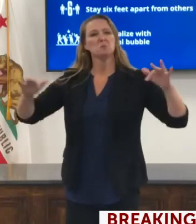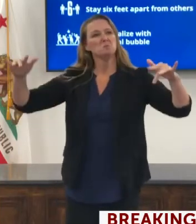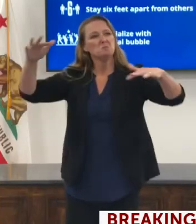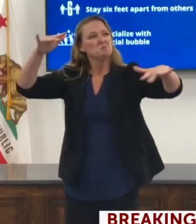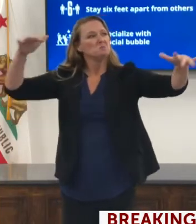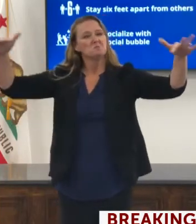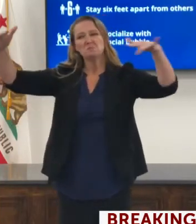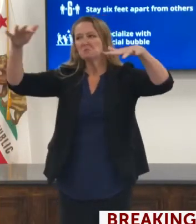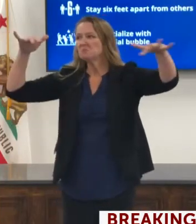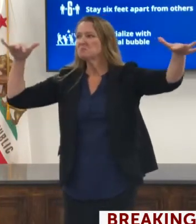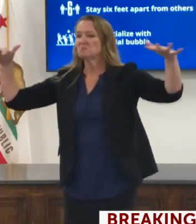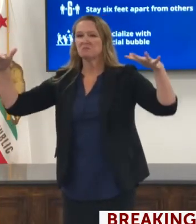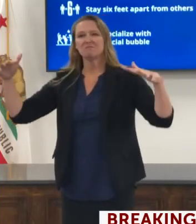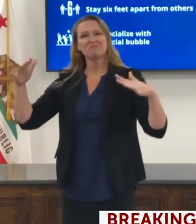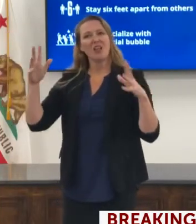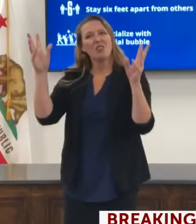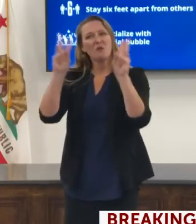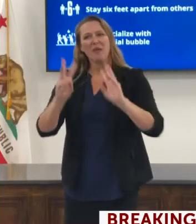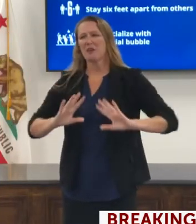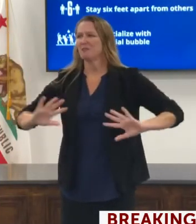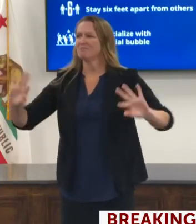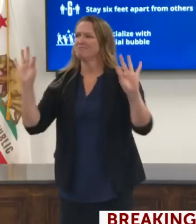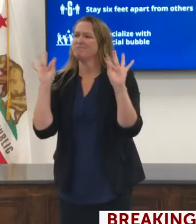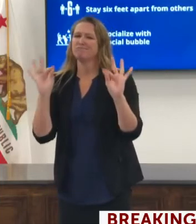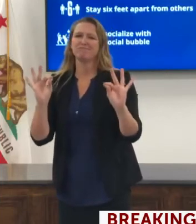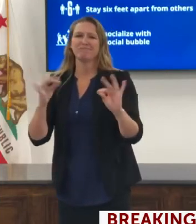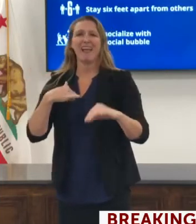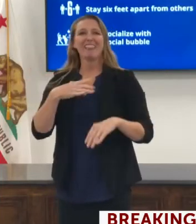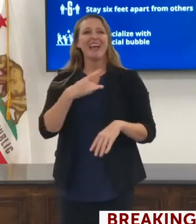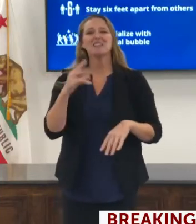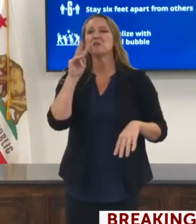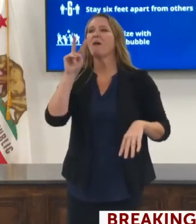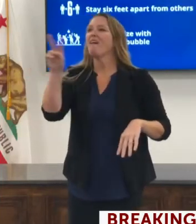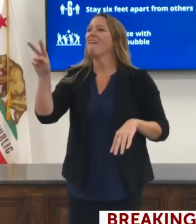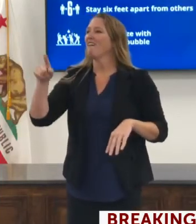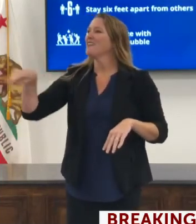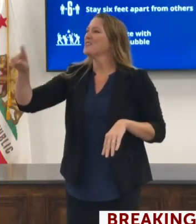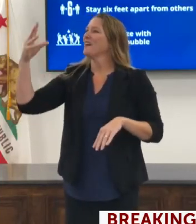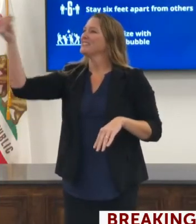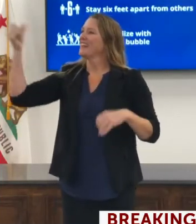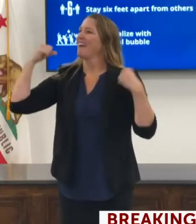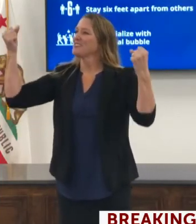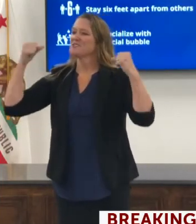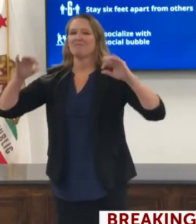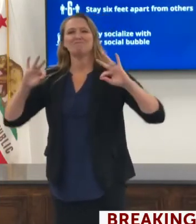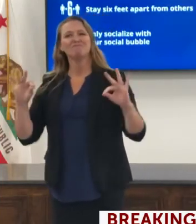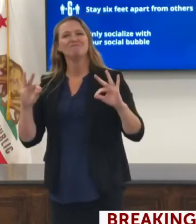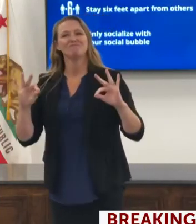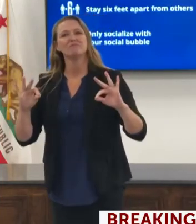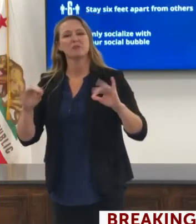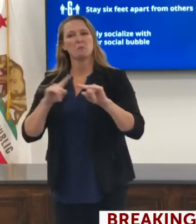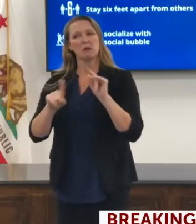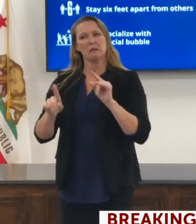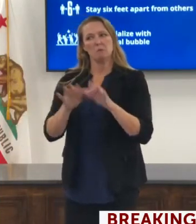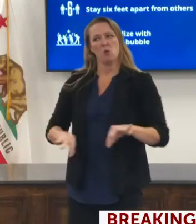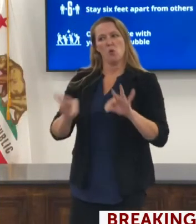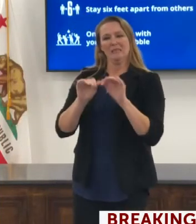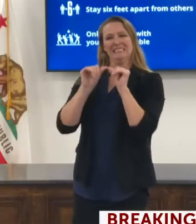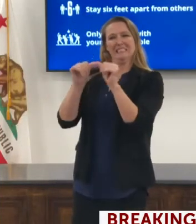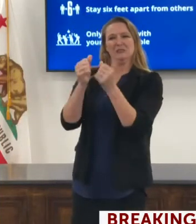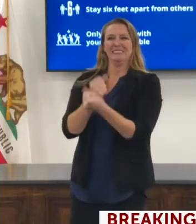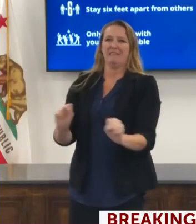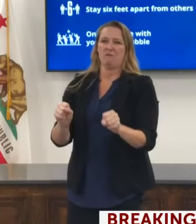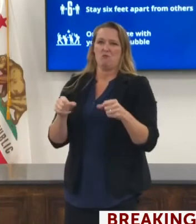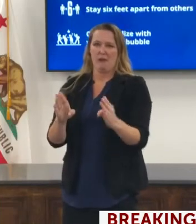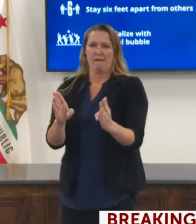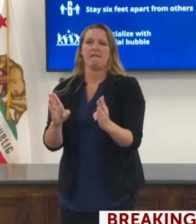weather's nice. We like to see people outdoors exercising, but to do so in these ways that we continue to talk about.